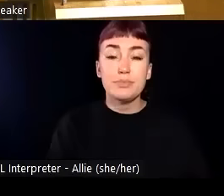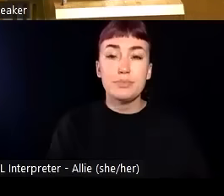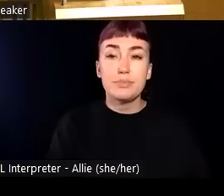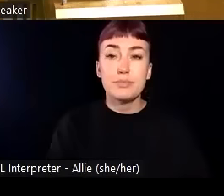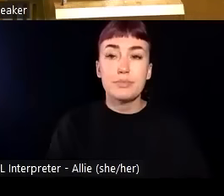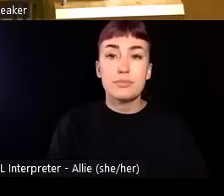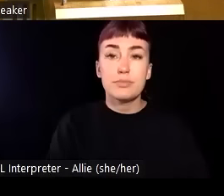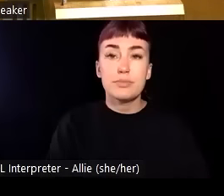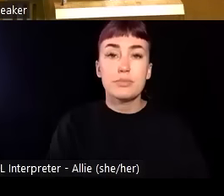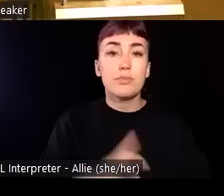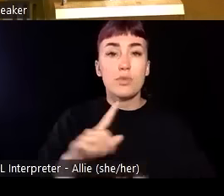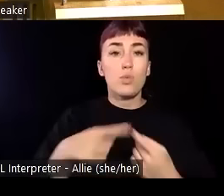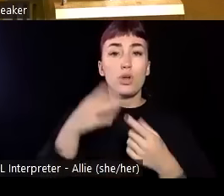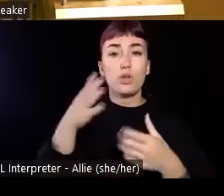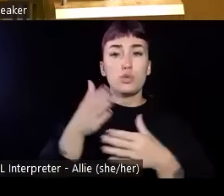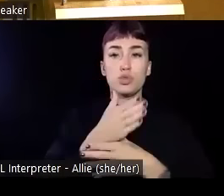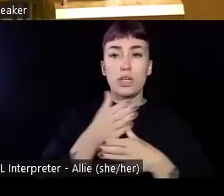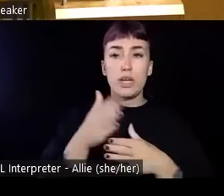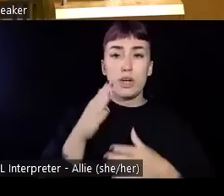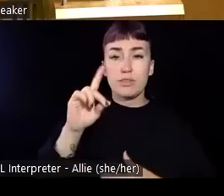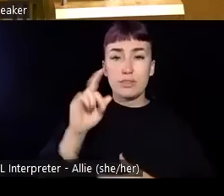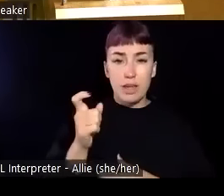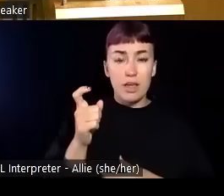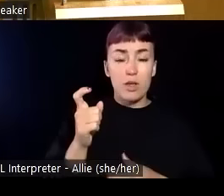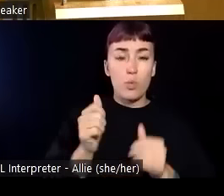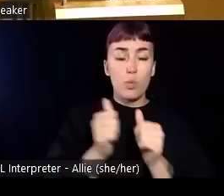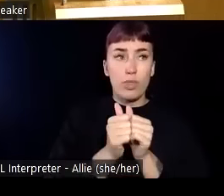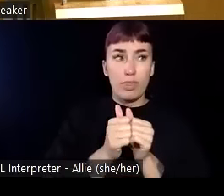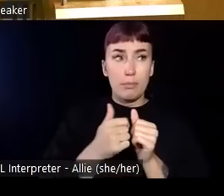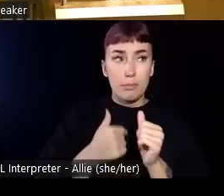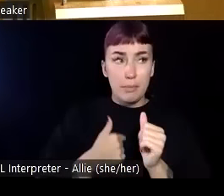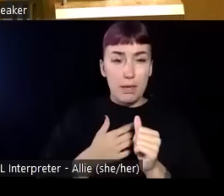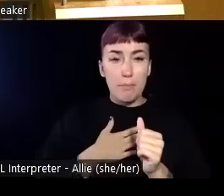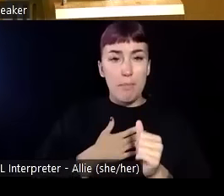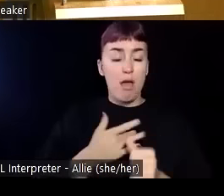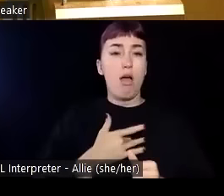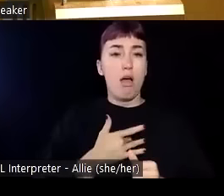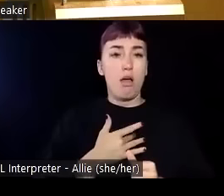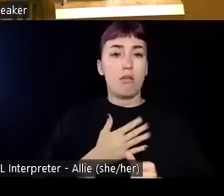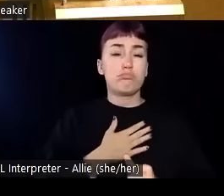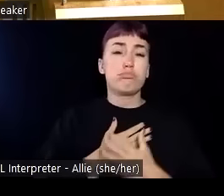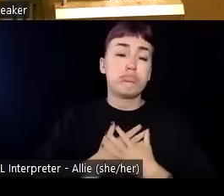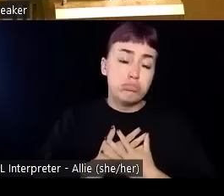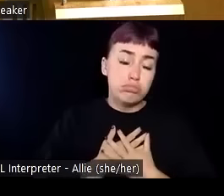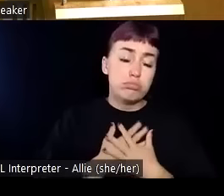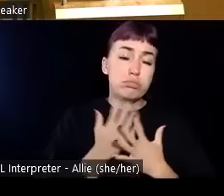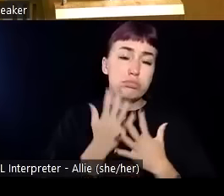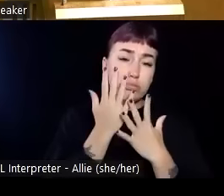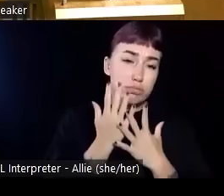You know, when you shared this diagnosis with me, my heart just sunk.